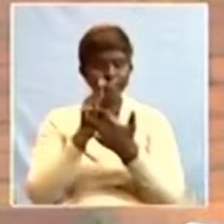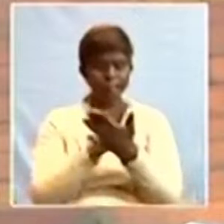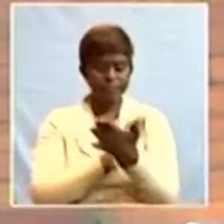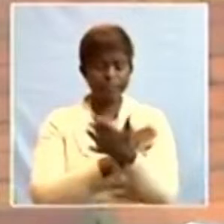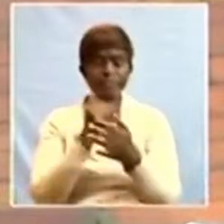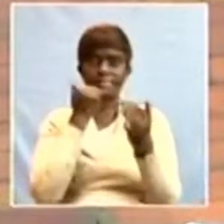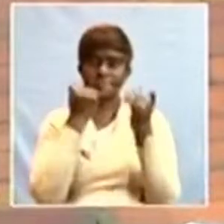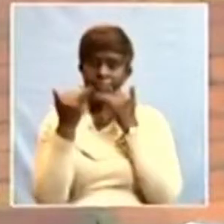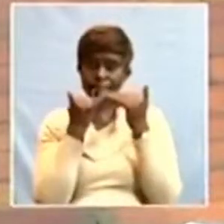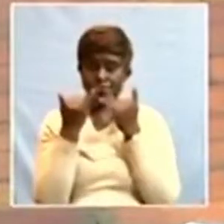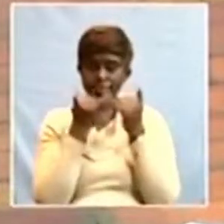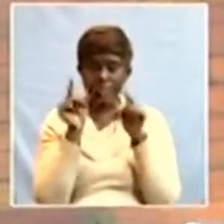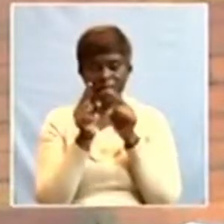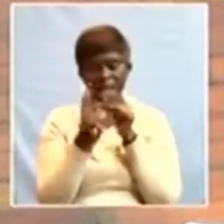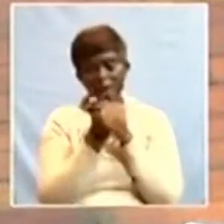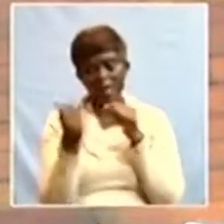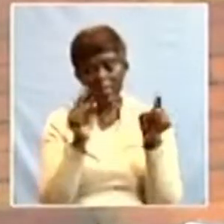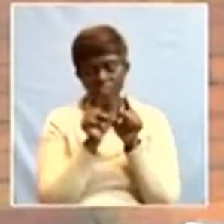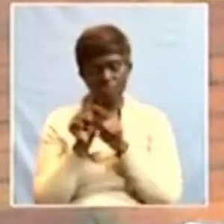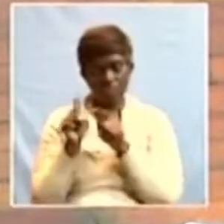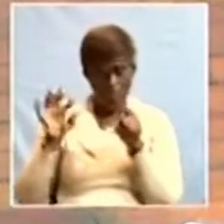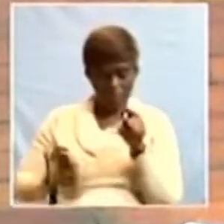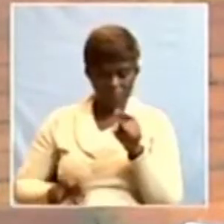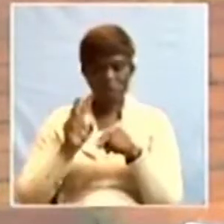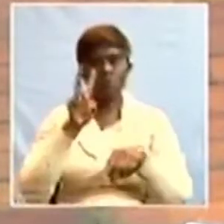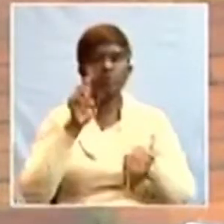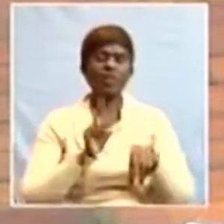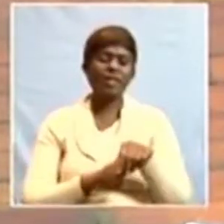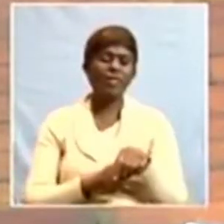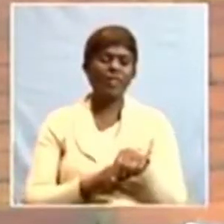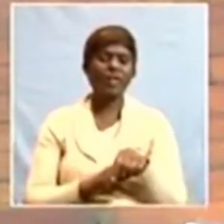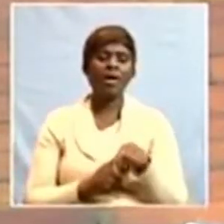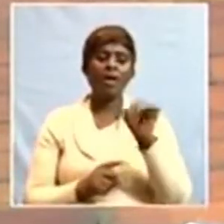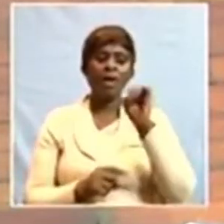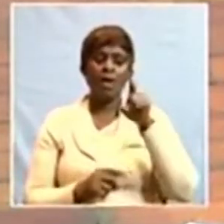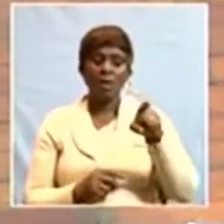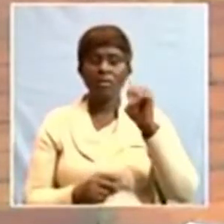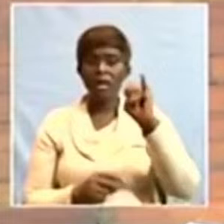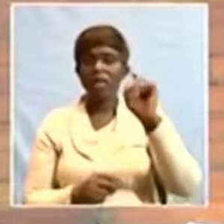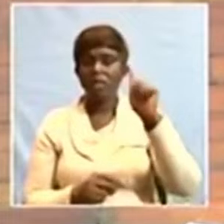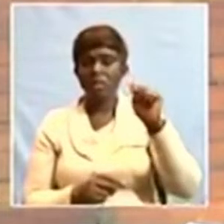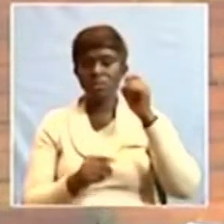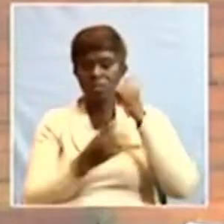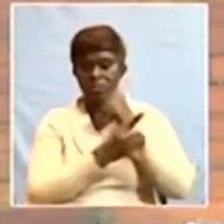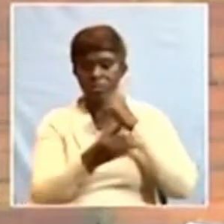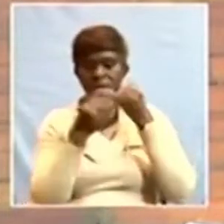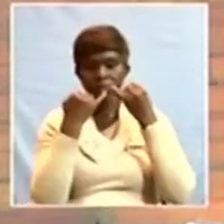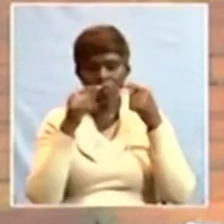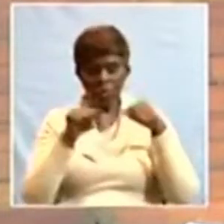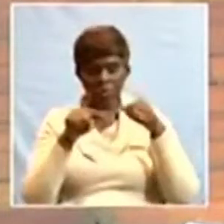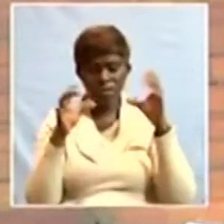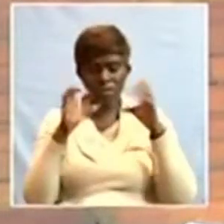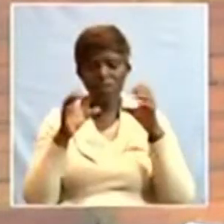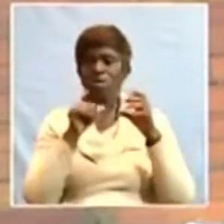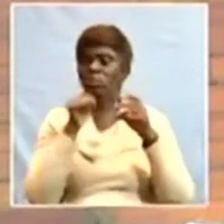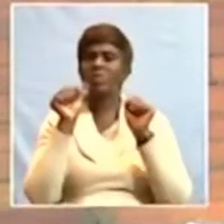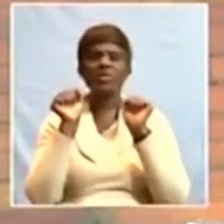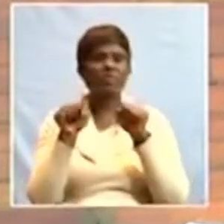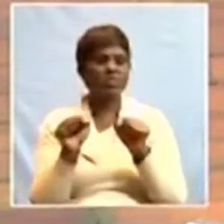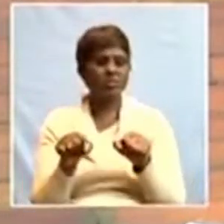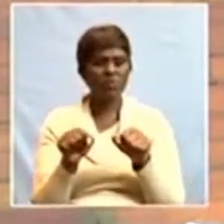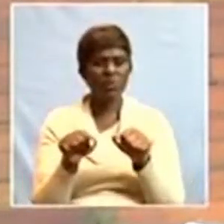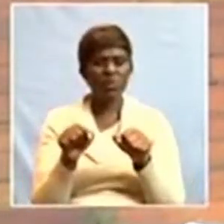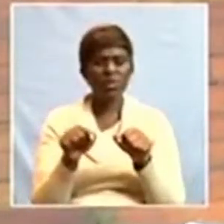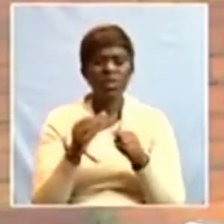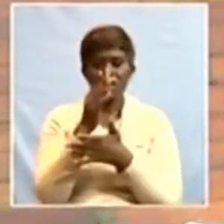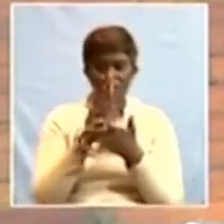irregularly. Others also benefiting twice. The IT department has told this committee that it is impossible that